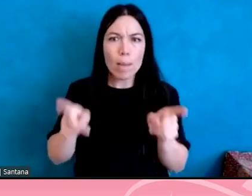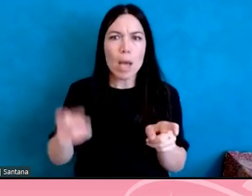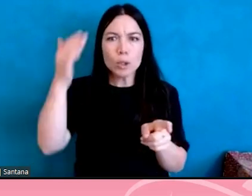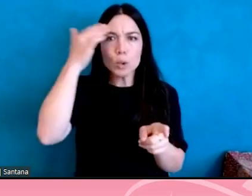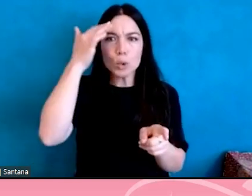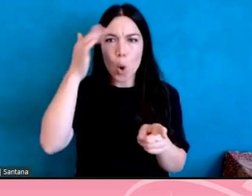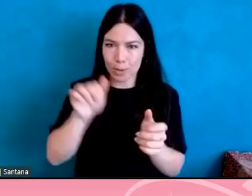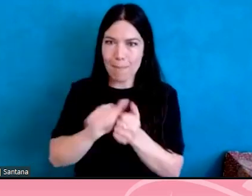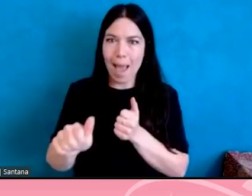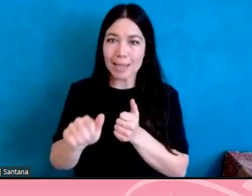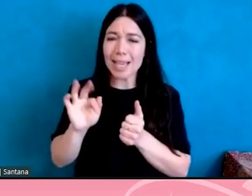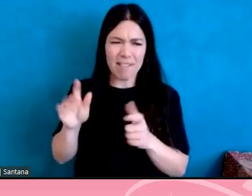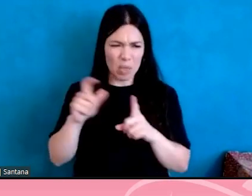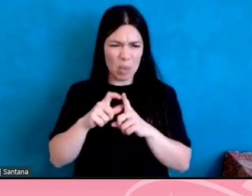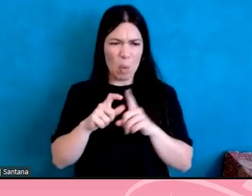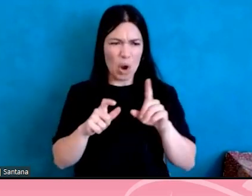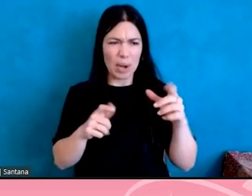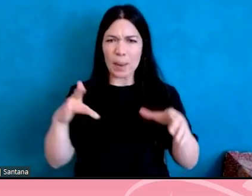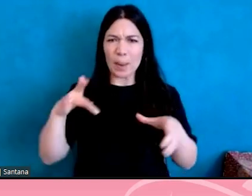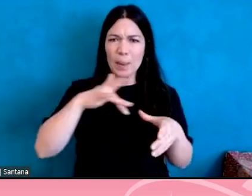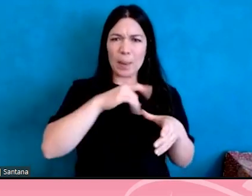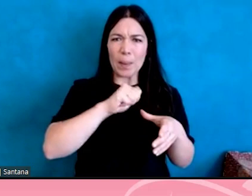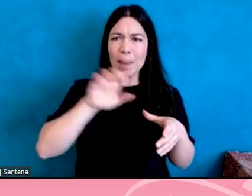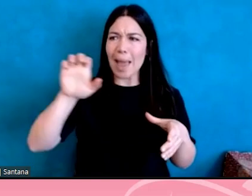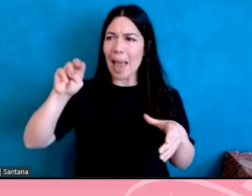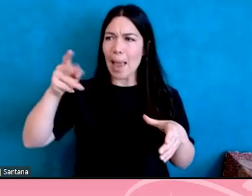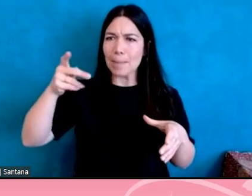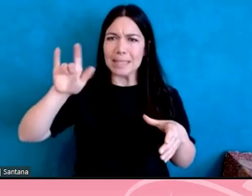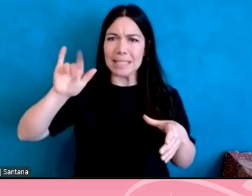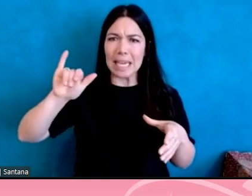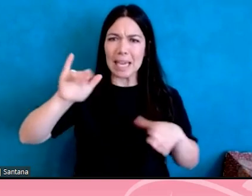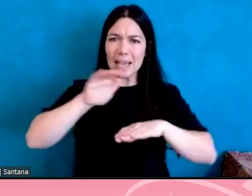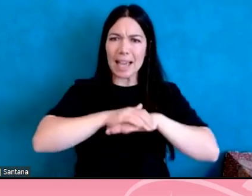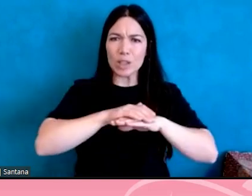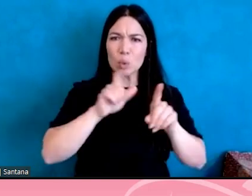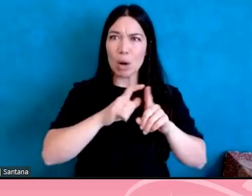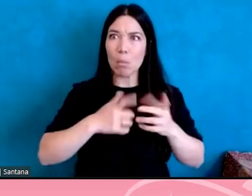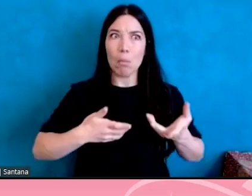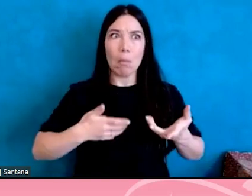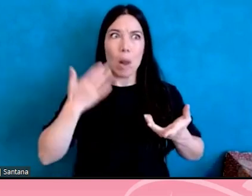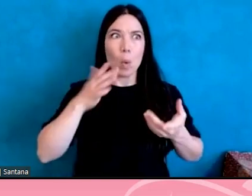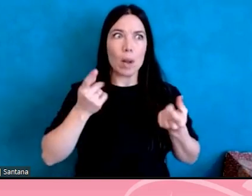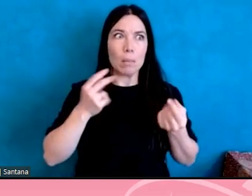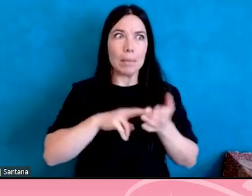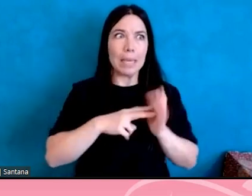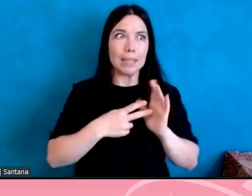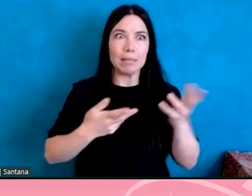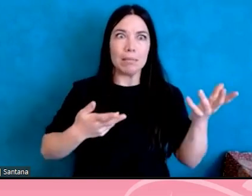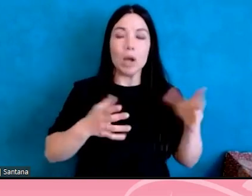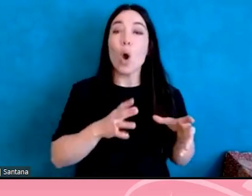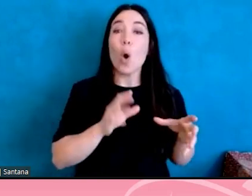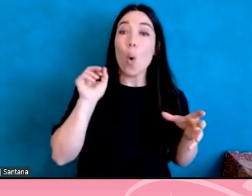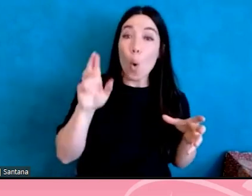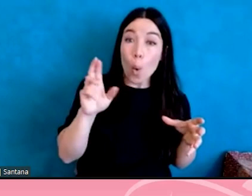empty means, you have no idea what you're being asked to do. And maybe you know what the word empty means, but you don't know it in